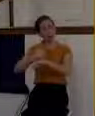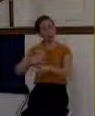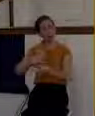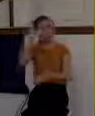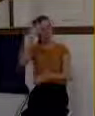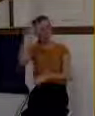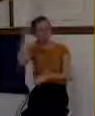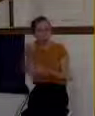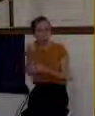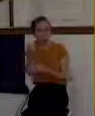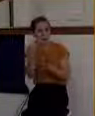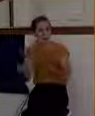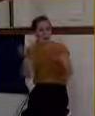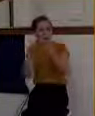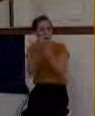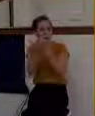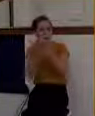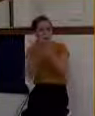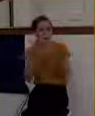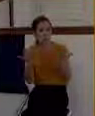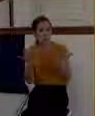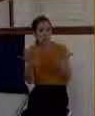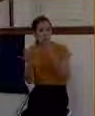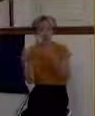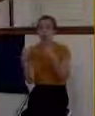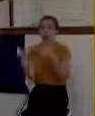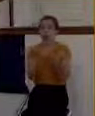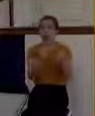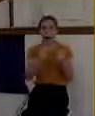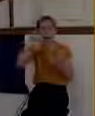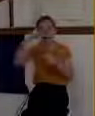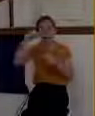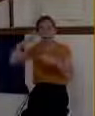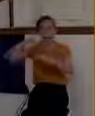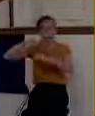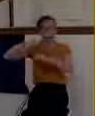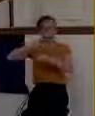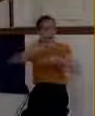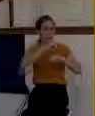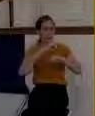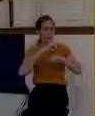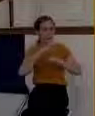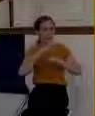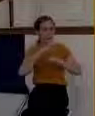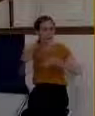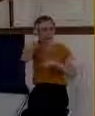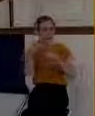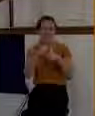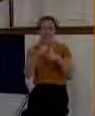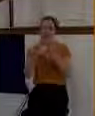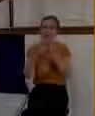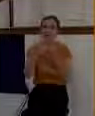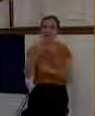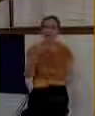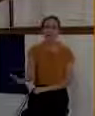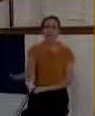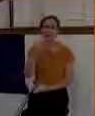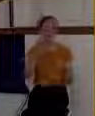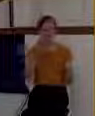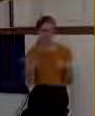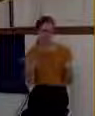I was taught, drive defensively. Remember, everyone out there is crazy.